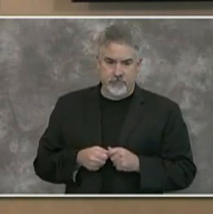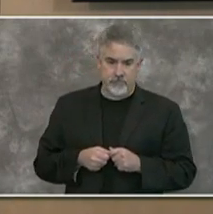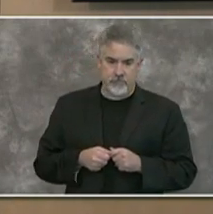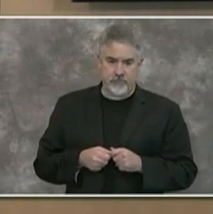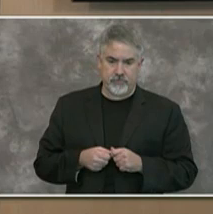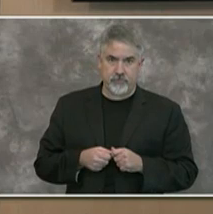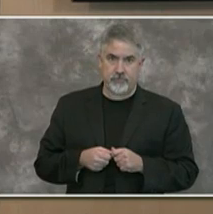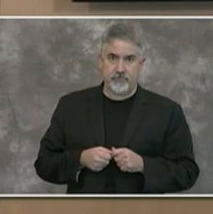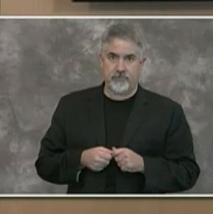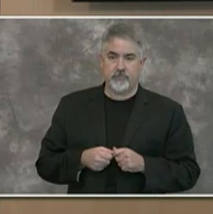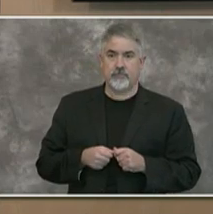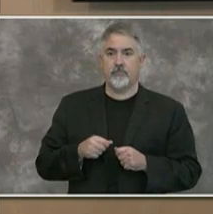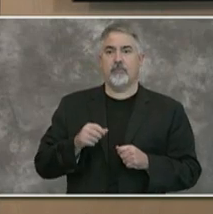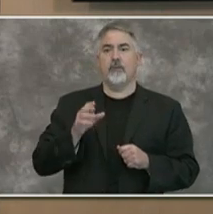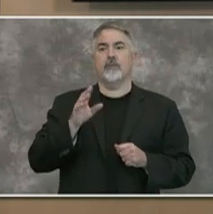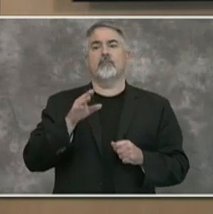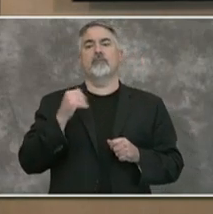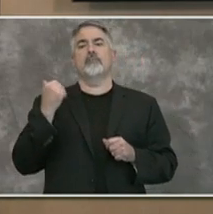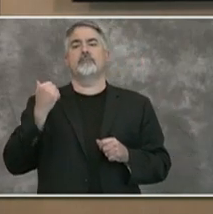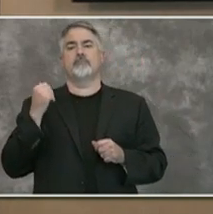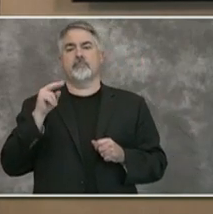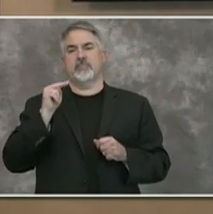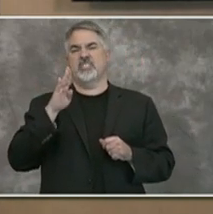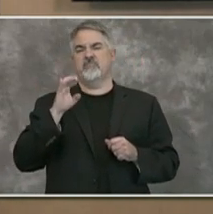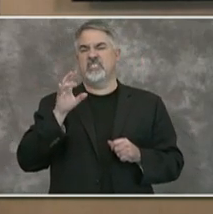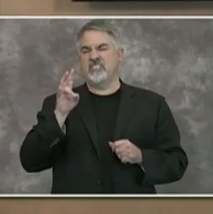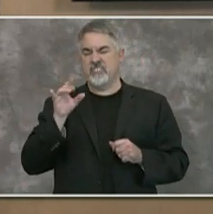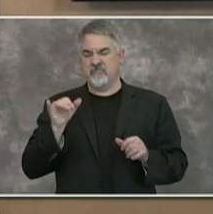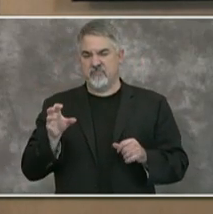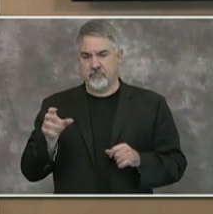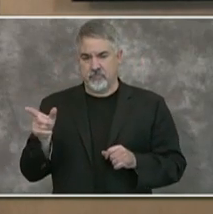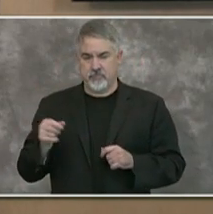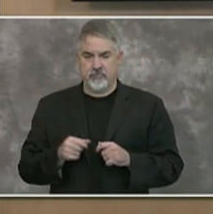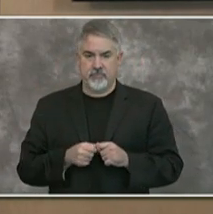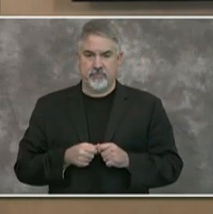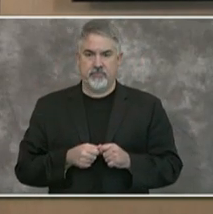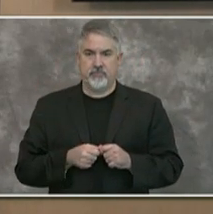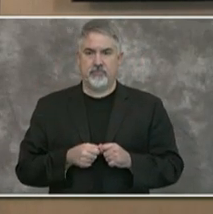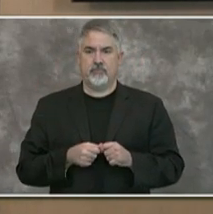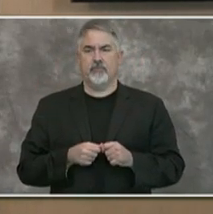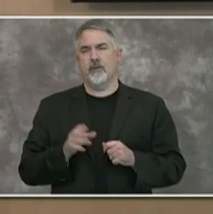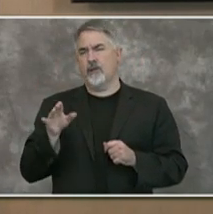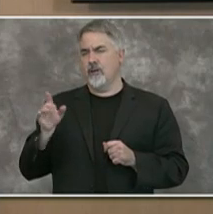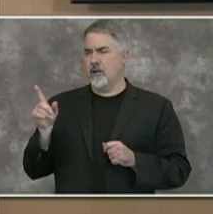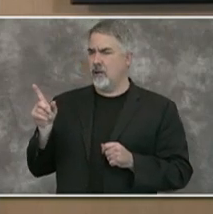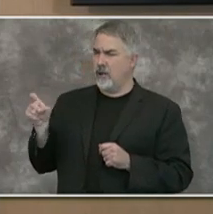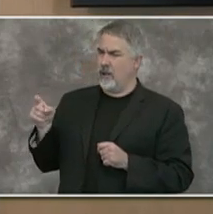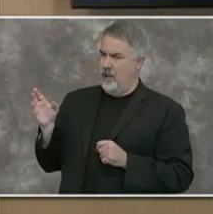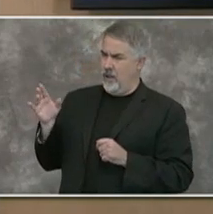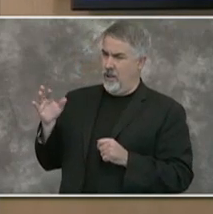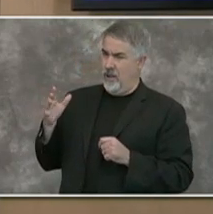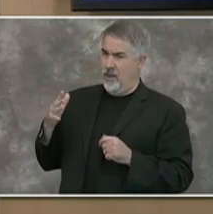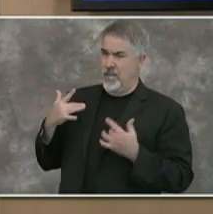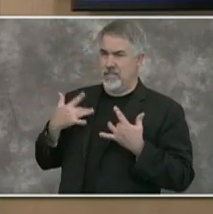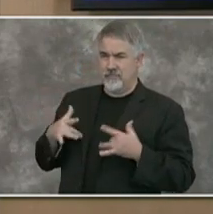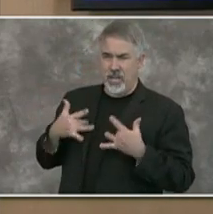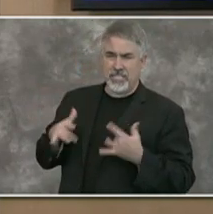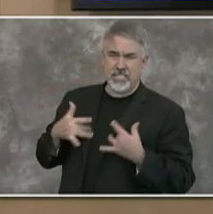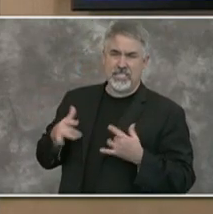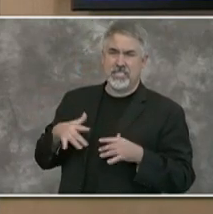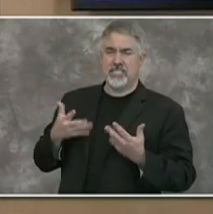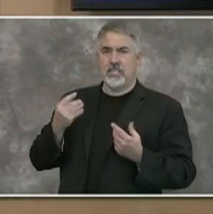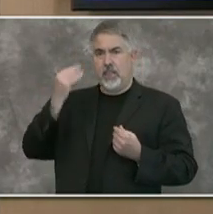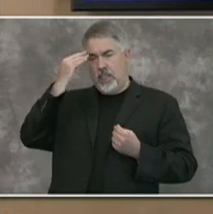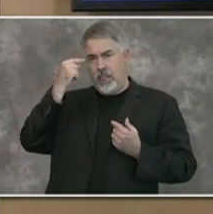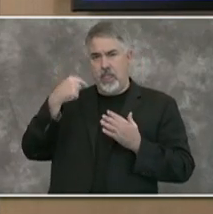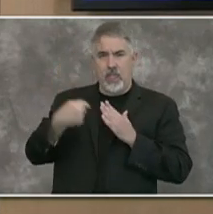A follow-up from NBC 7. It has been mentioned that earlier rates of depression, suicide, and substance abuse are